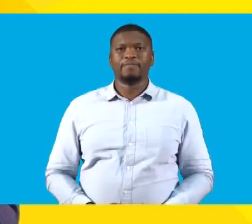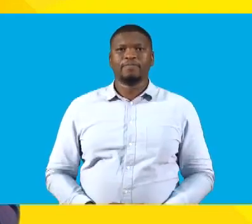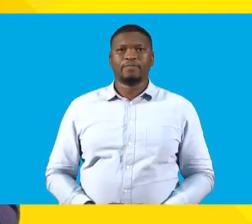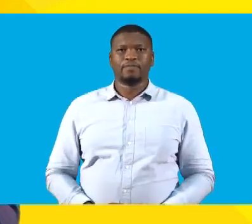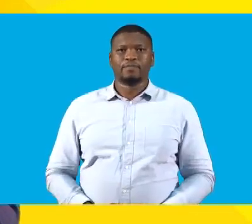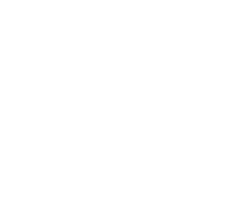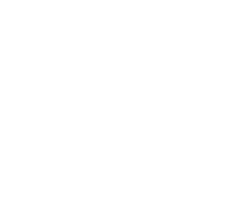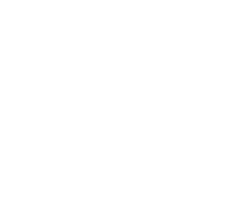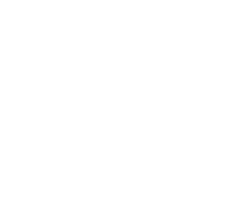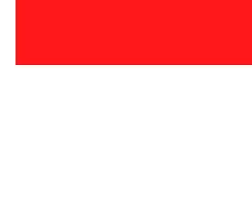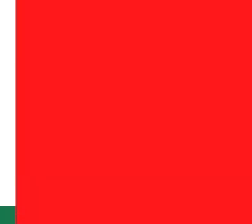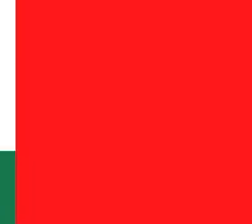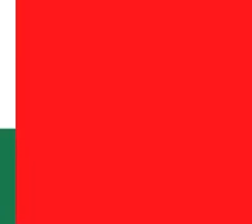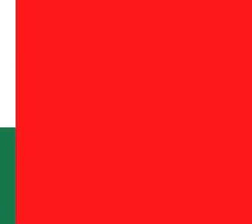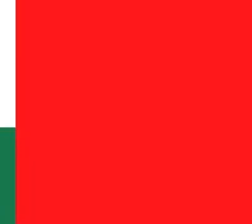up.